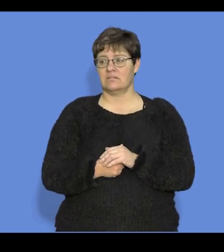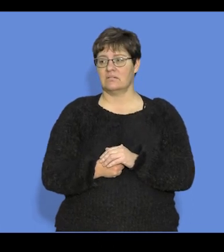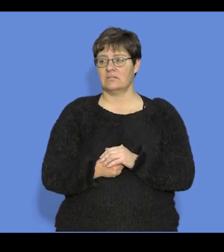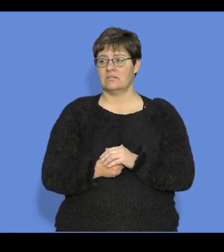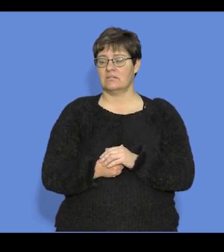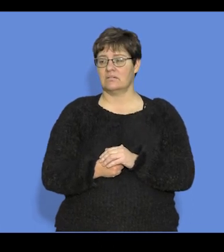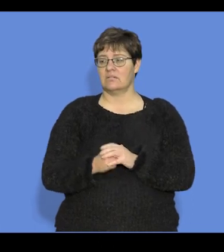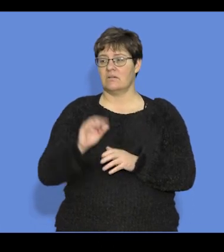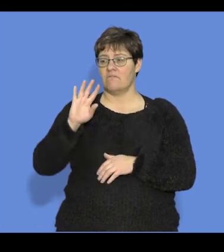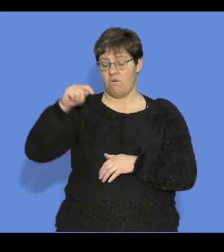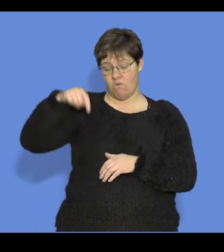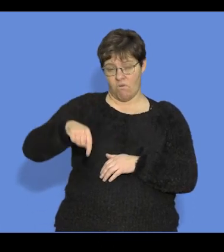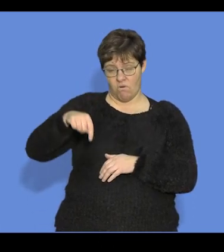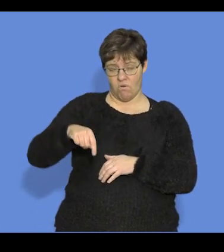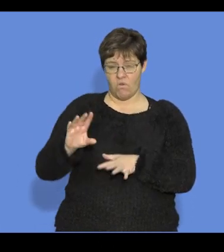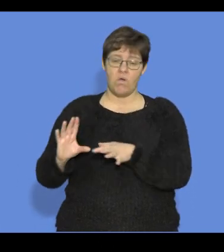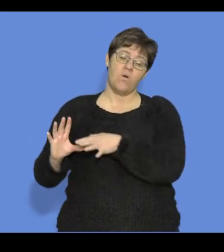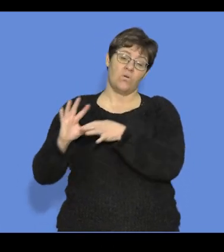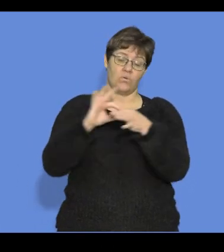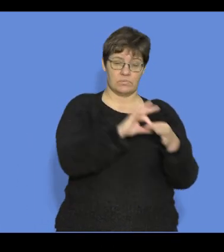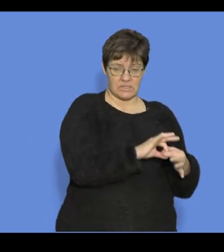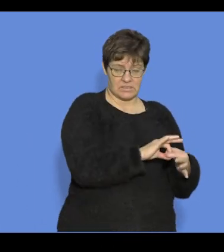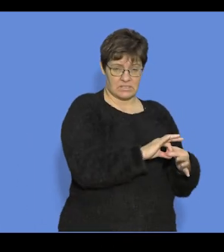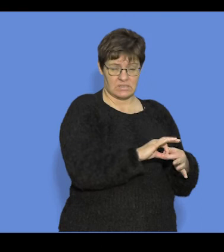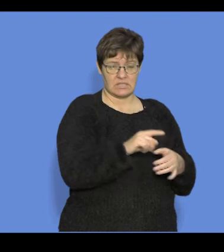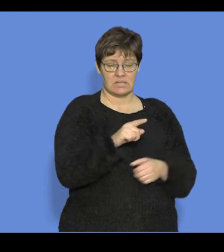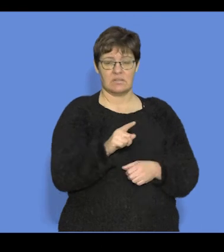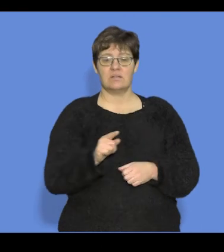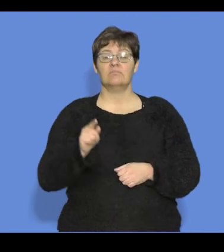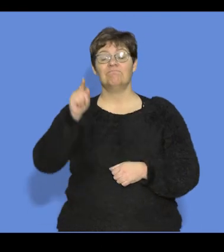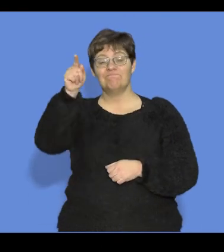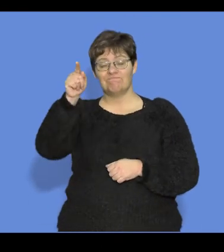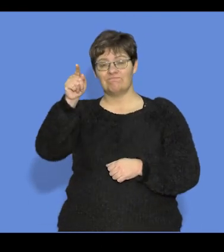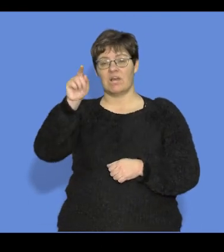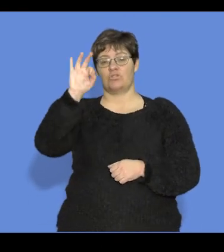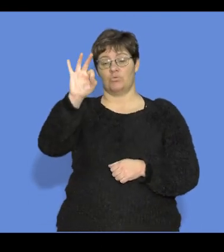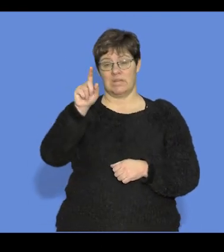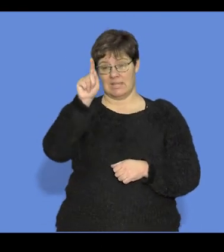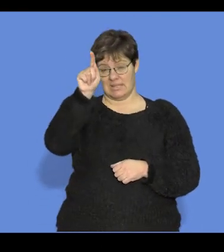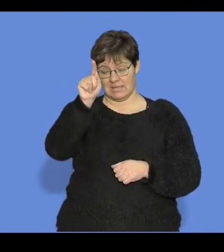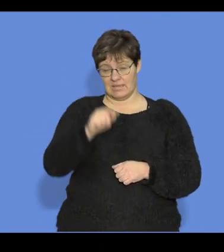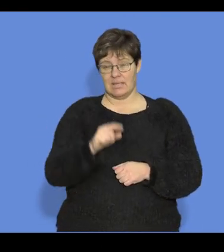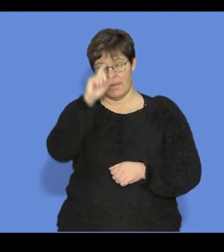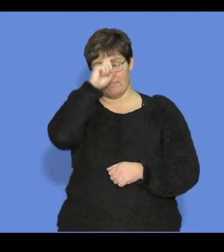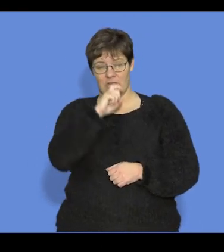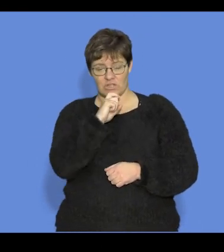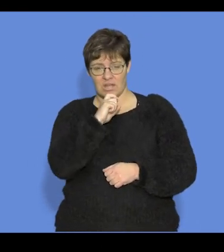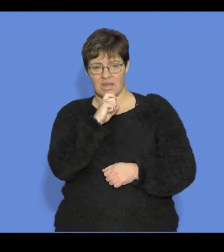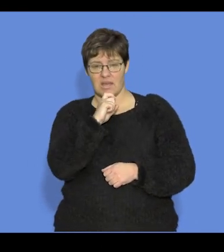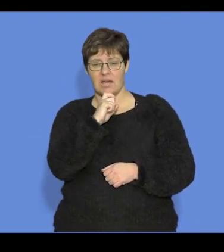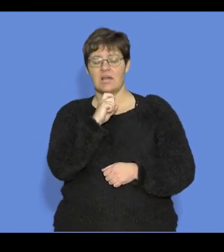4, which is the bottom one here, corresponds to the following diagram 3, and your dialysis